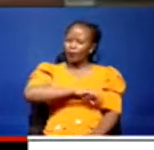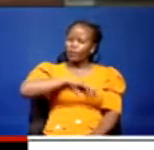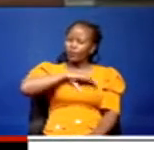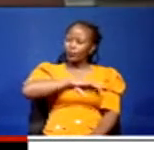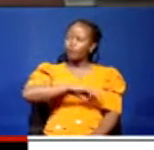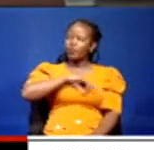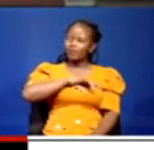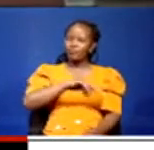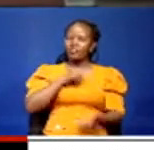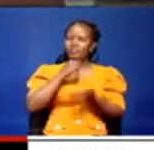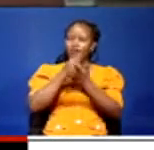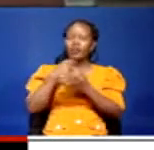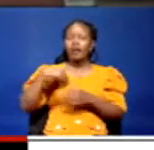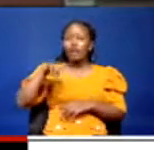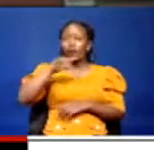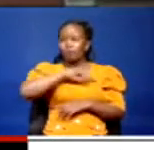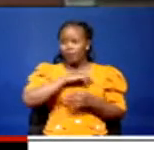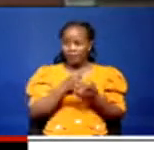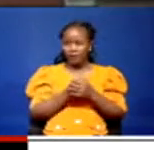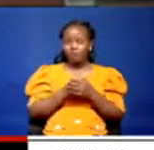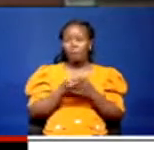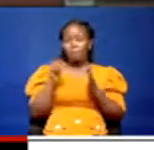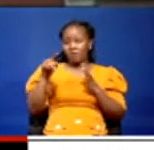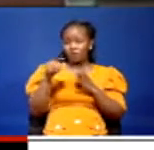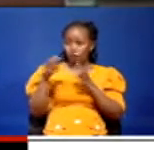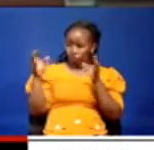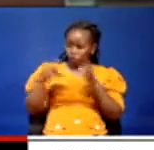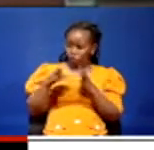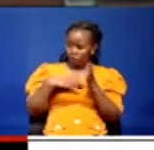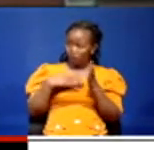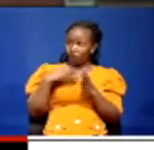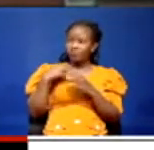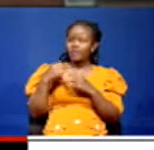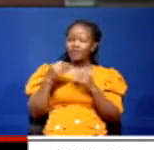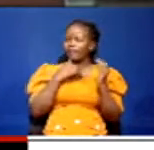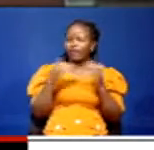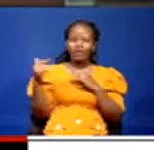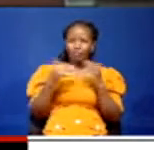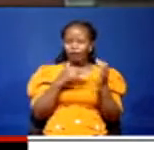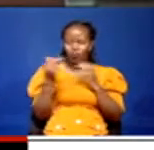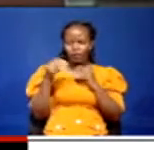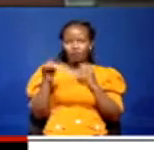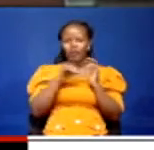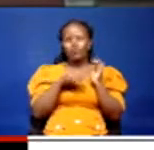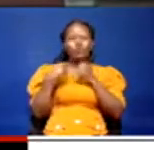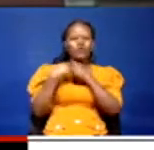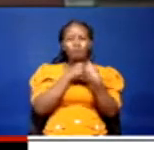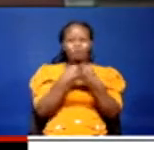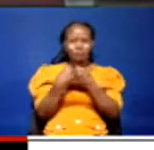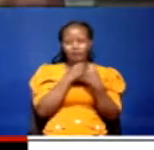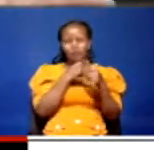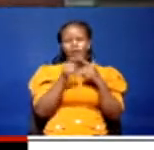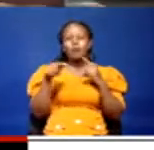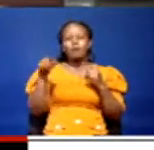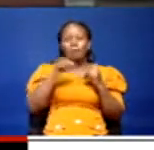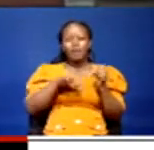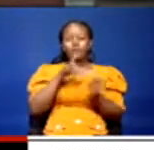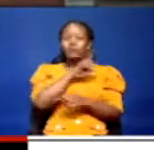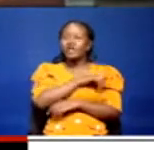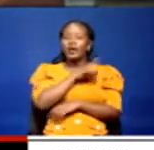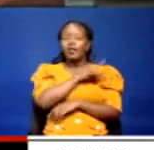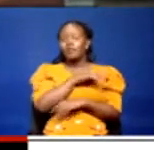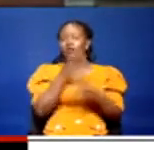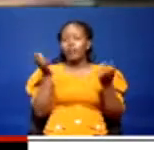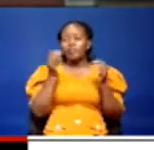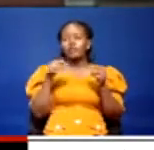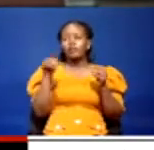So Maendeleo is informed by the fact that even if we have had challenges, we've been very fortunate. There are many NGOs who do not sit in offices like